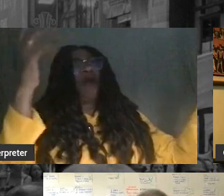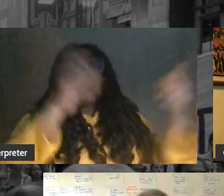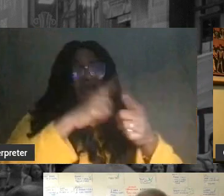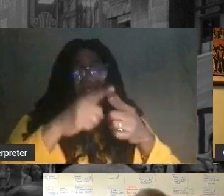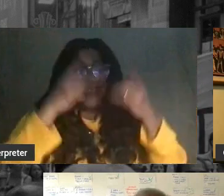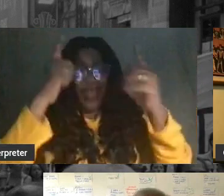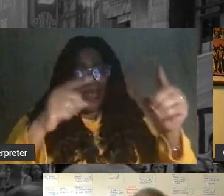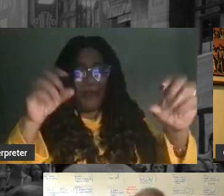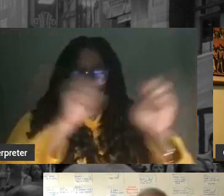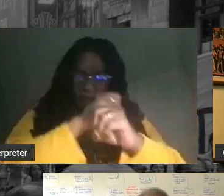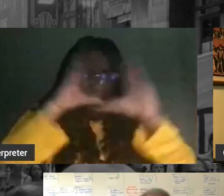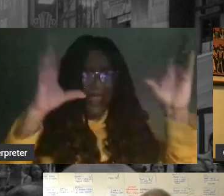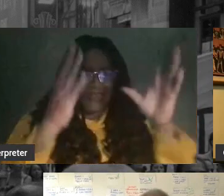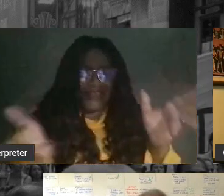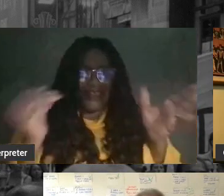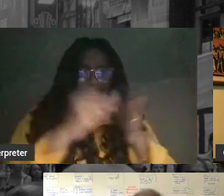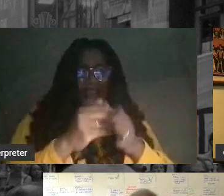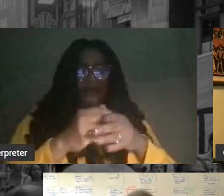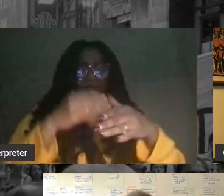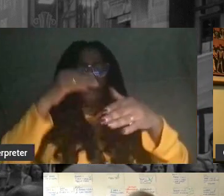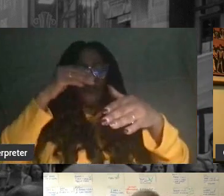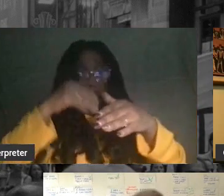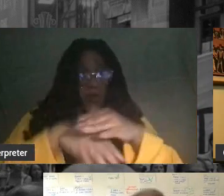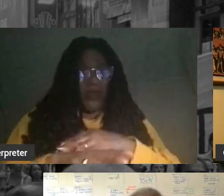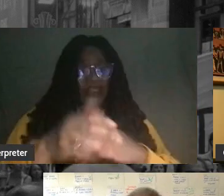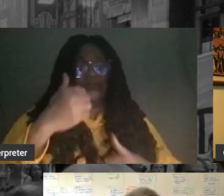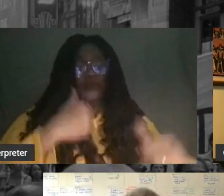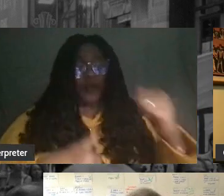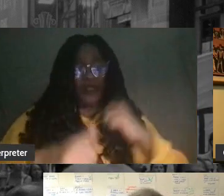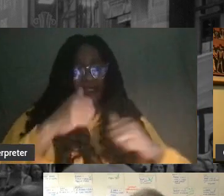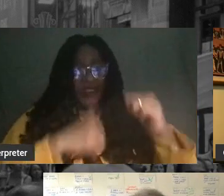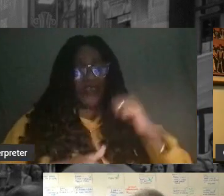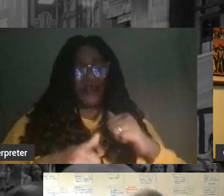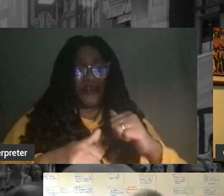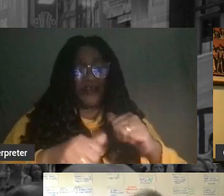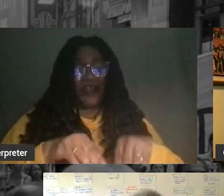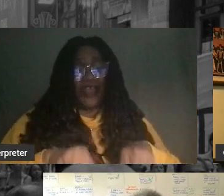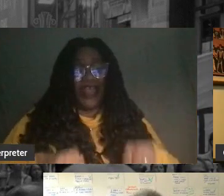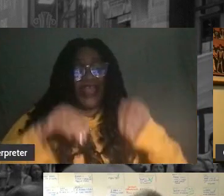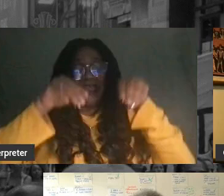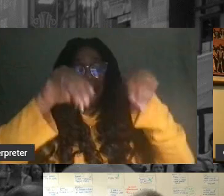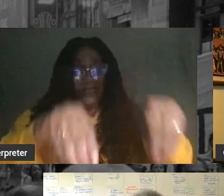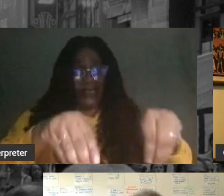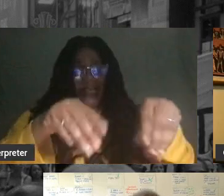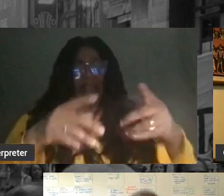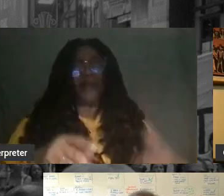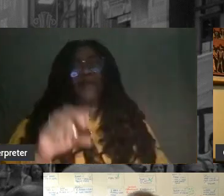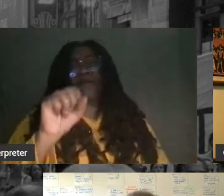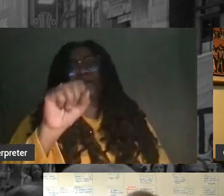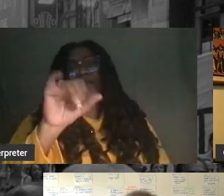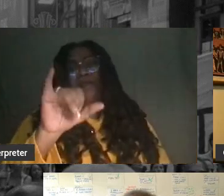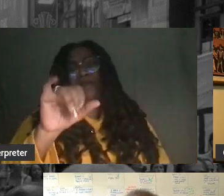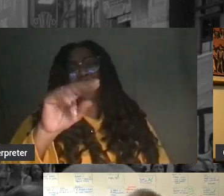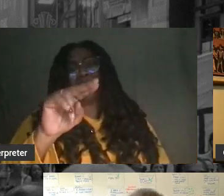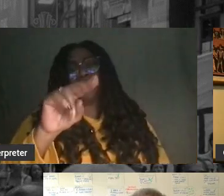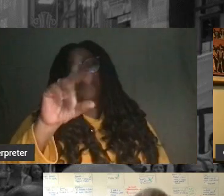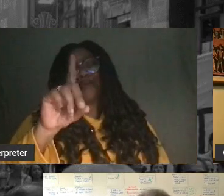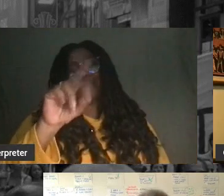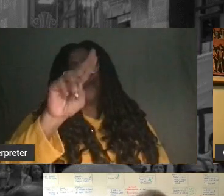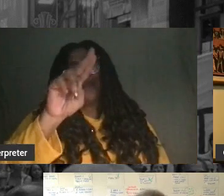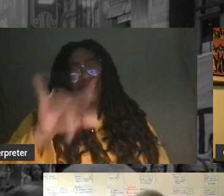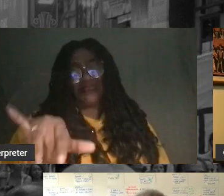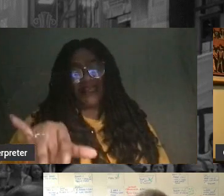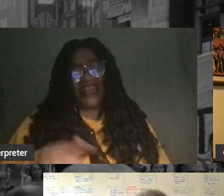flash experience, which was wandering into a theater in Sydney where I was growing up and seeing this Werner Herzog